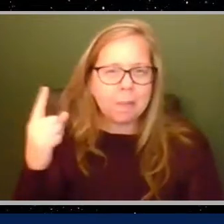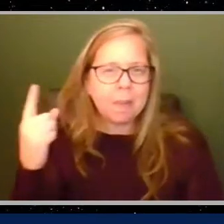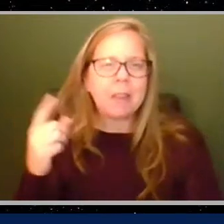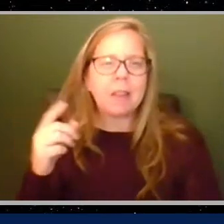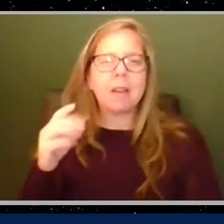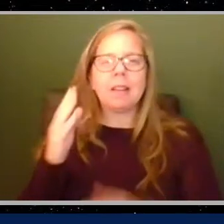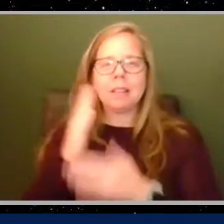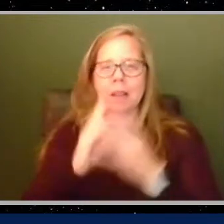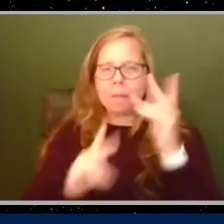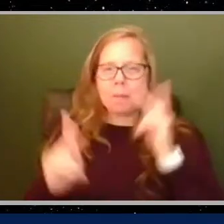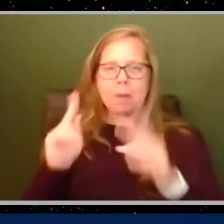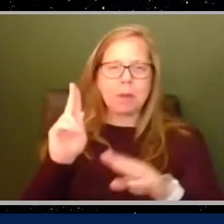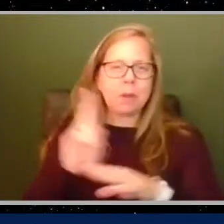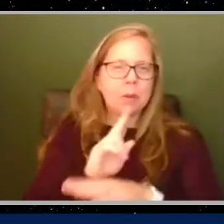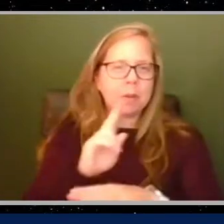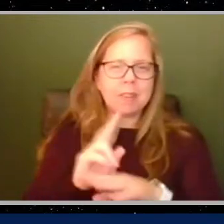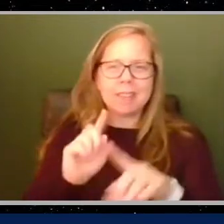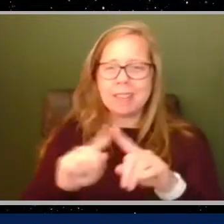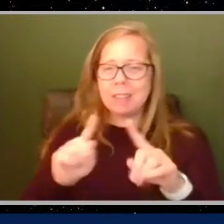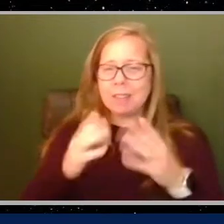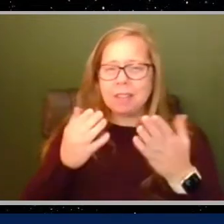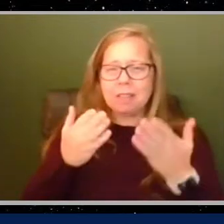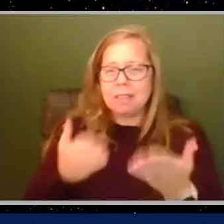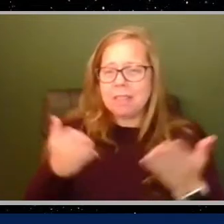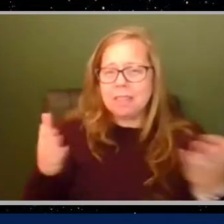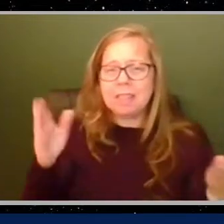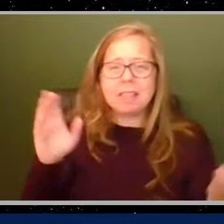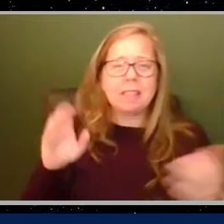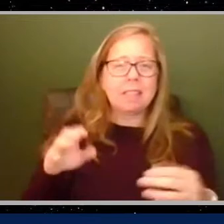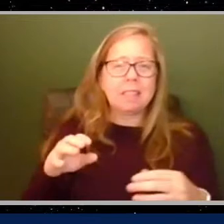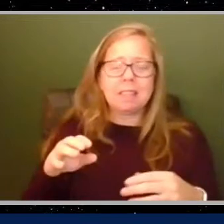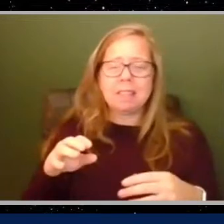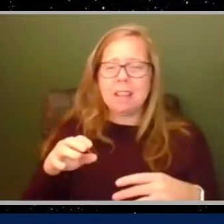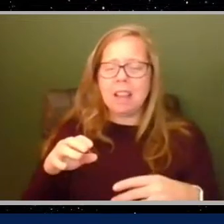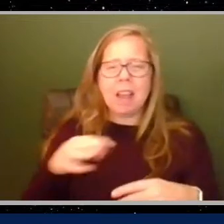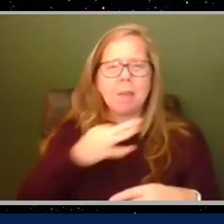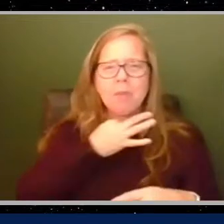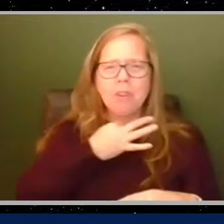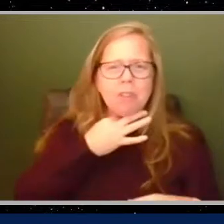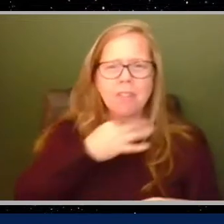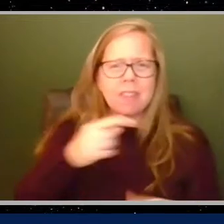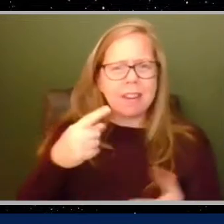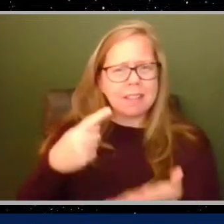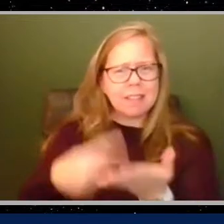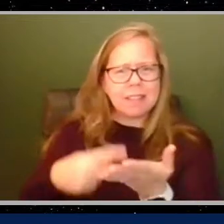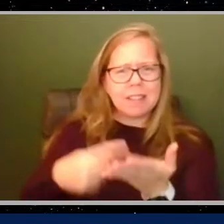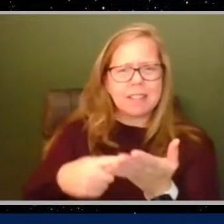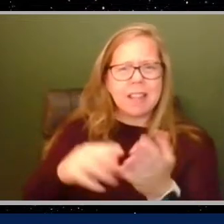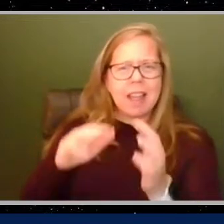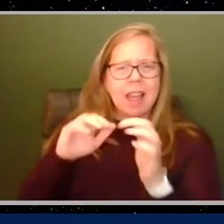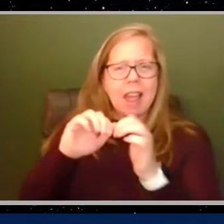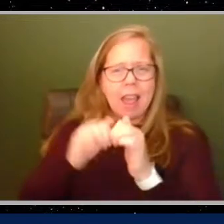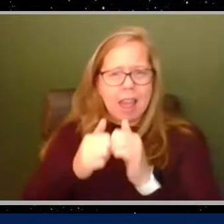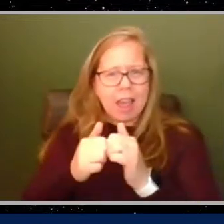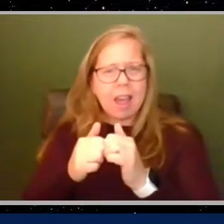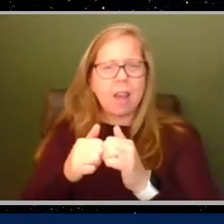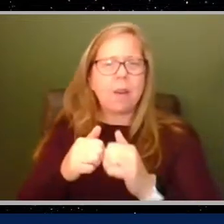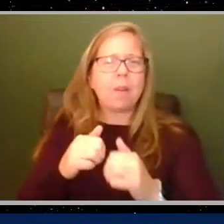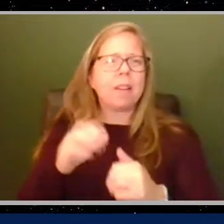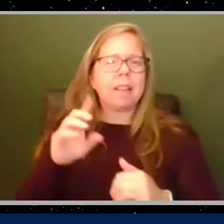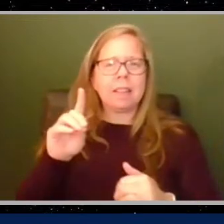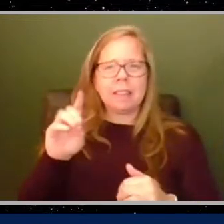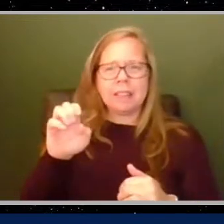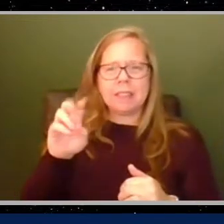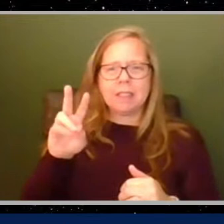prosthetic devices. Has there been any talk about how prosthetic devices could be changed or adapted to be